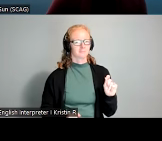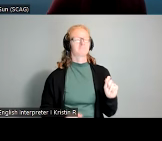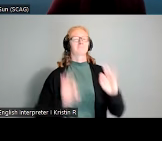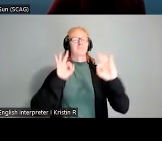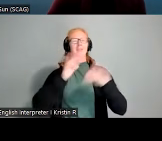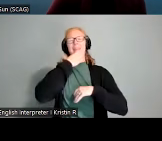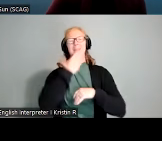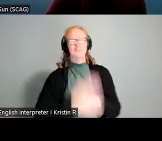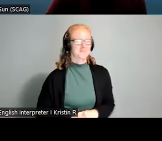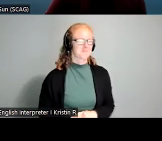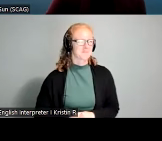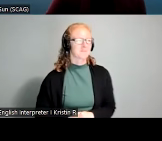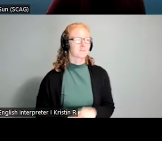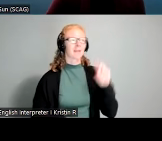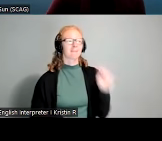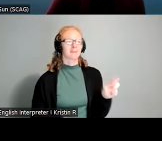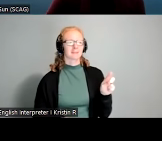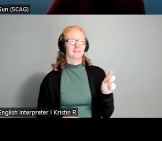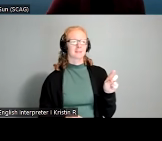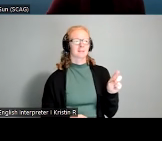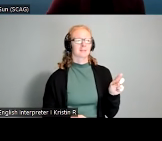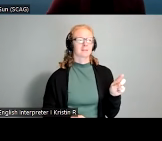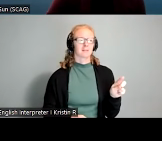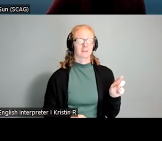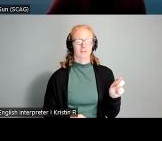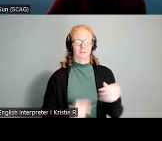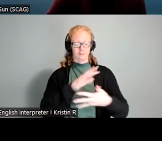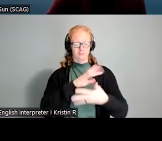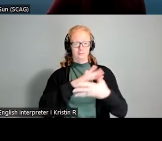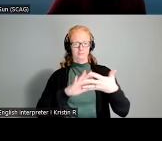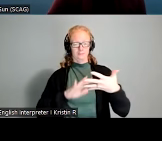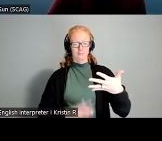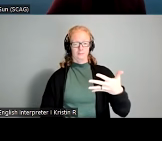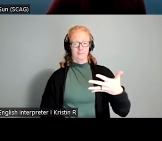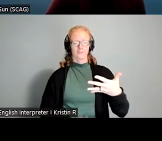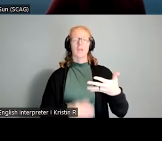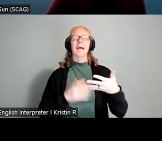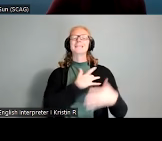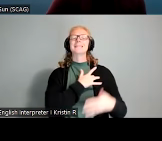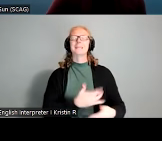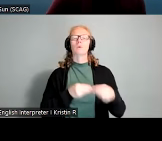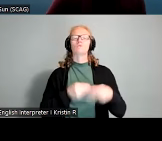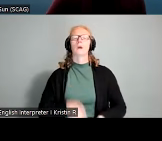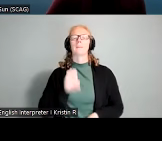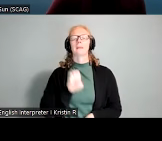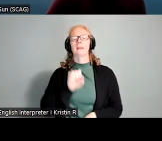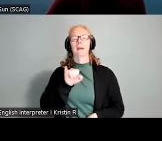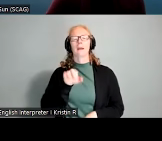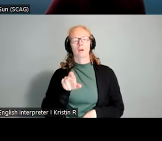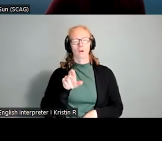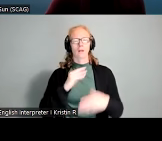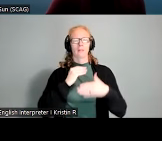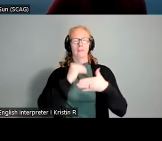Perfect. Thank you. This slide includes contents of a typical draft EIR, their typical order and typical